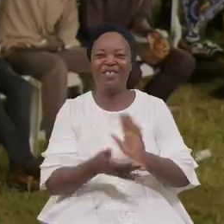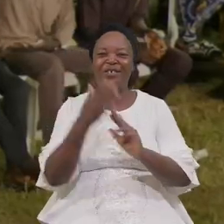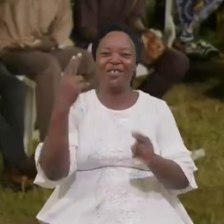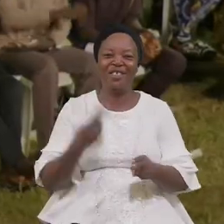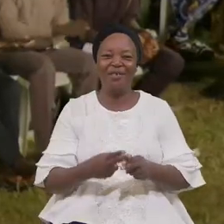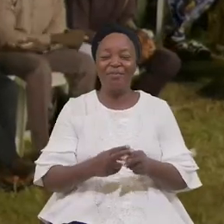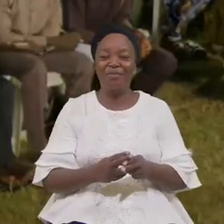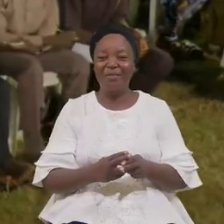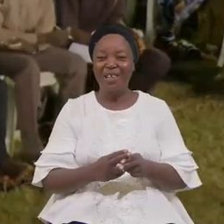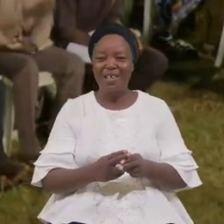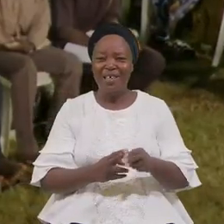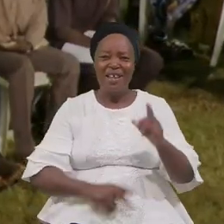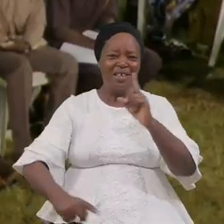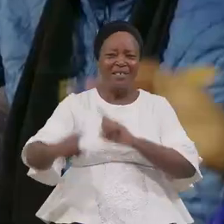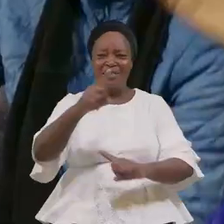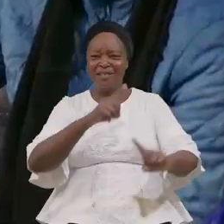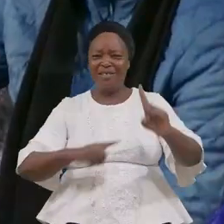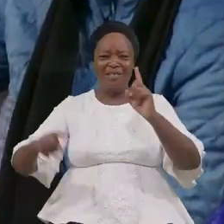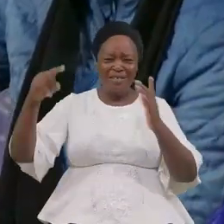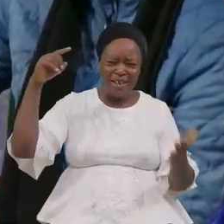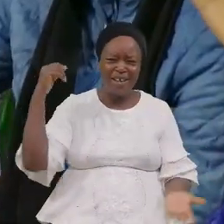Amen. Let me hear your amen. Amen.